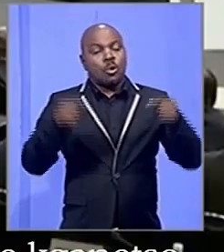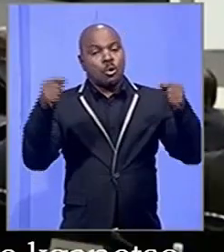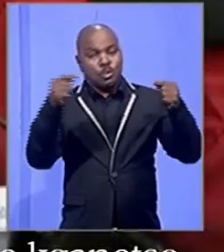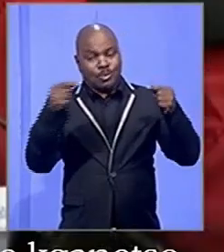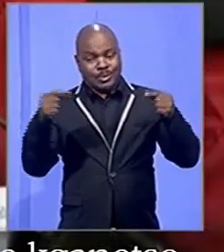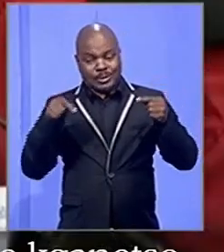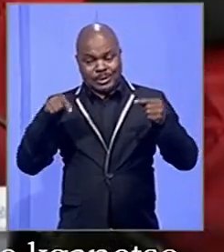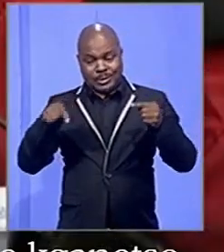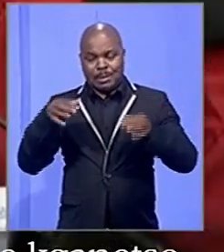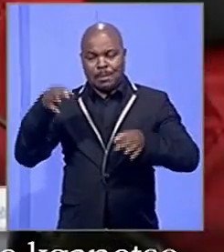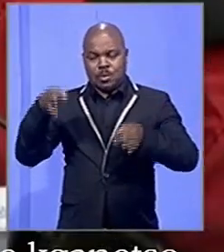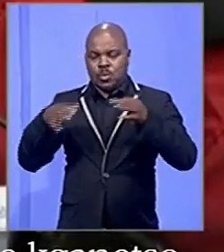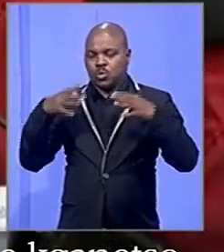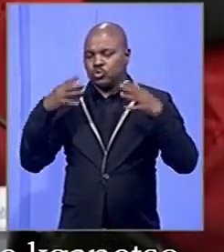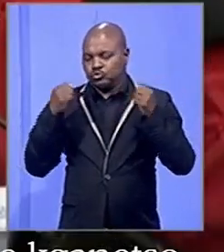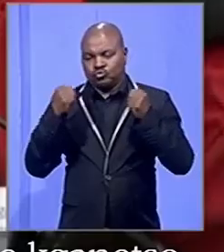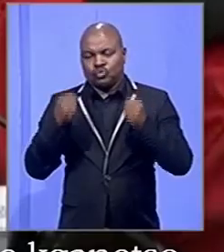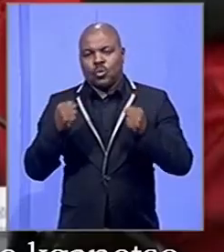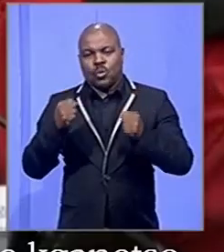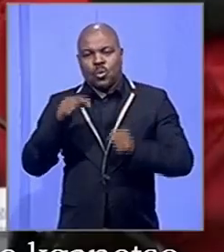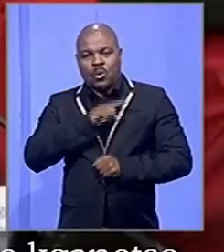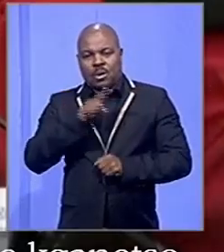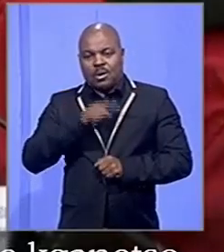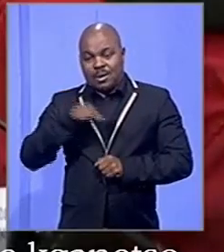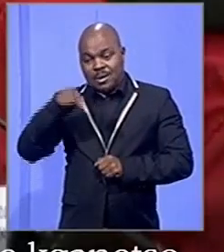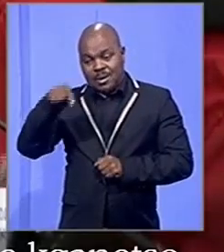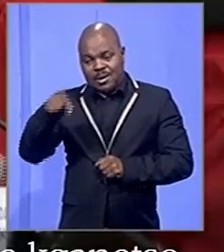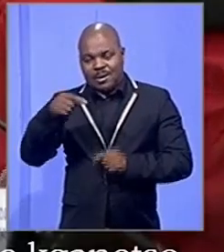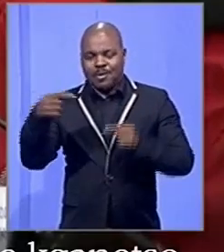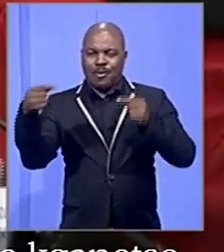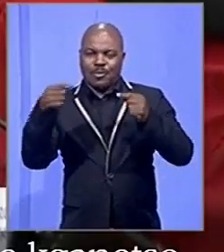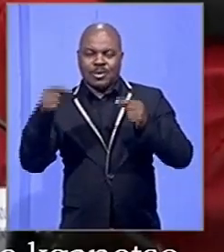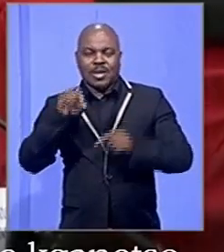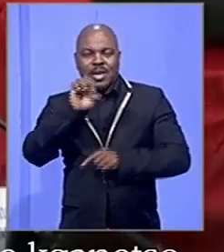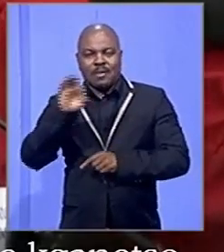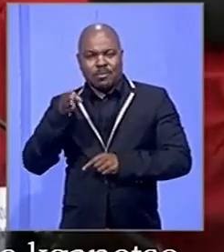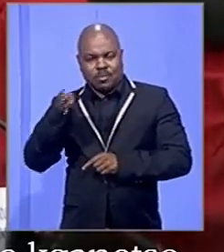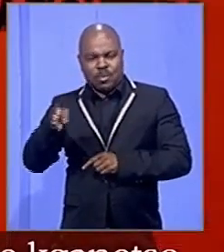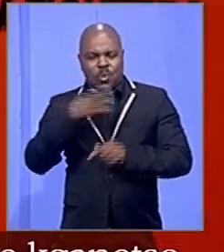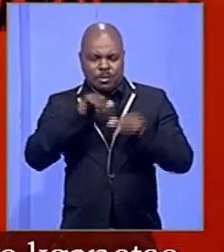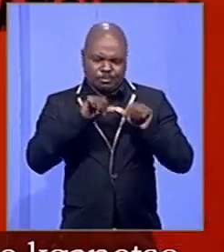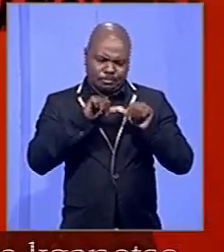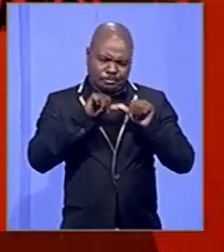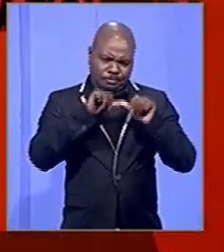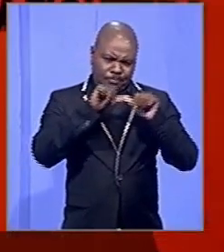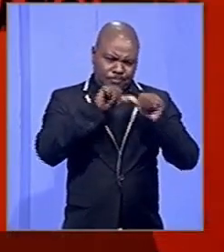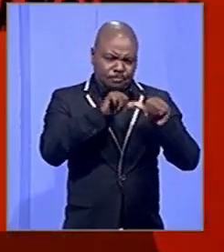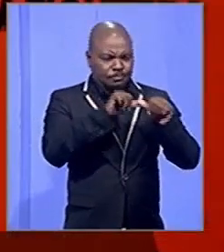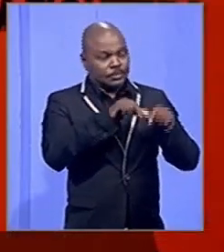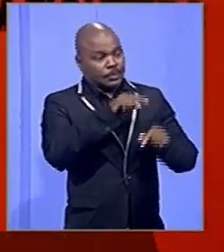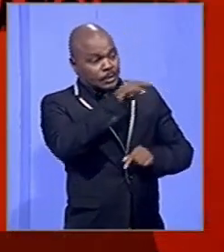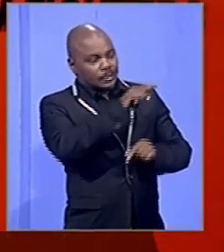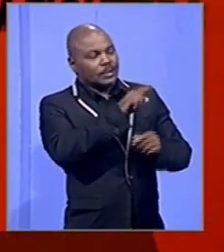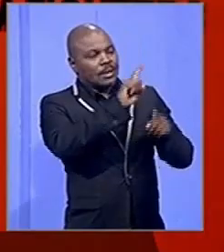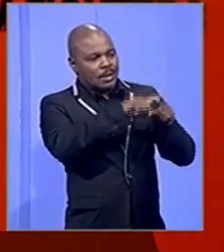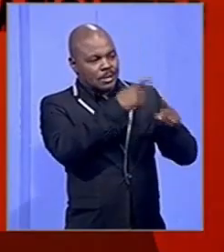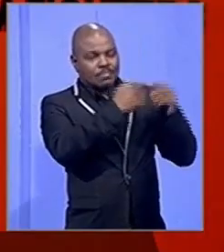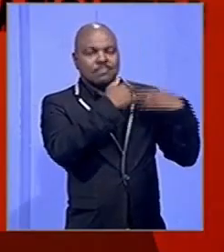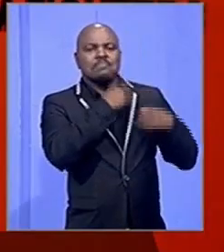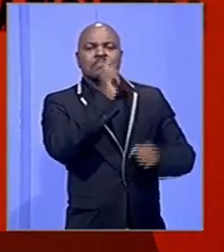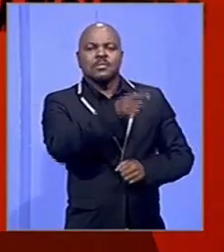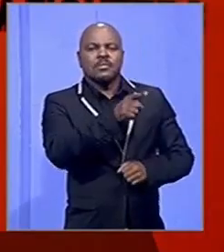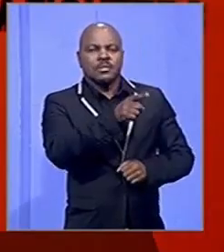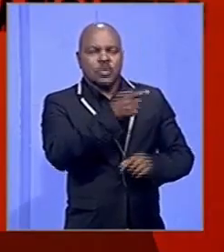as strong as ever with the EFF occupying those benches. So we will relentlessly continue to hold the executive accountable. We